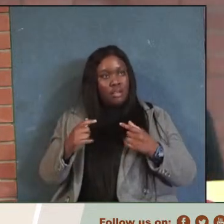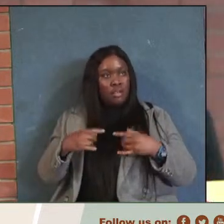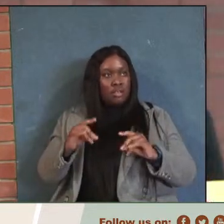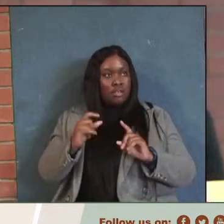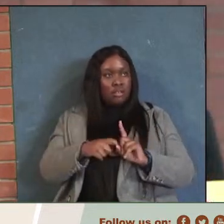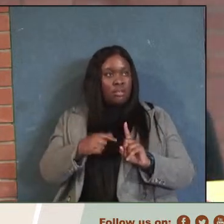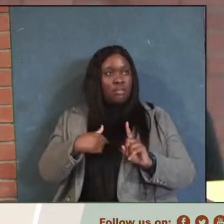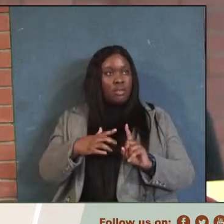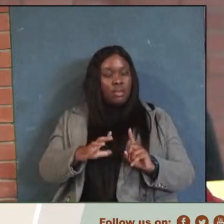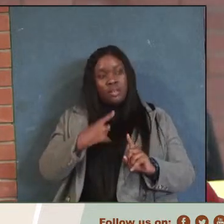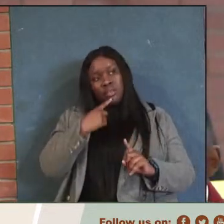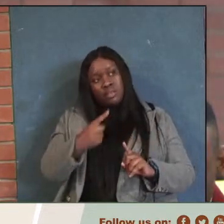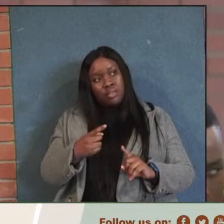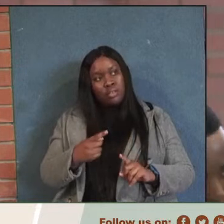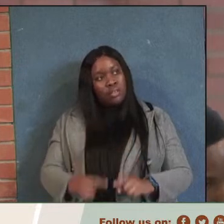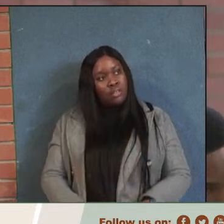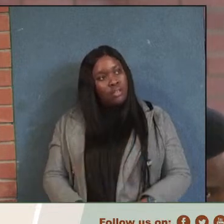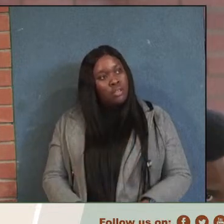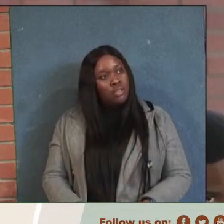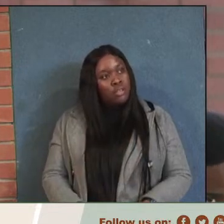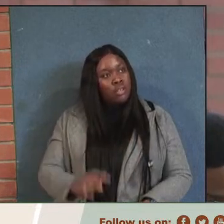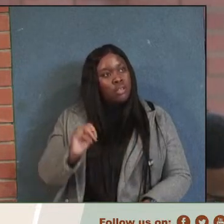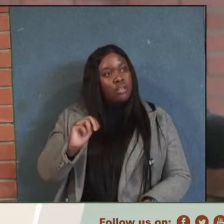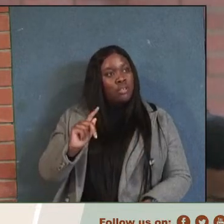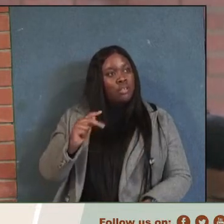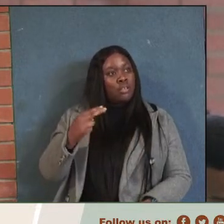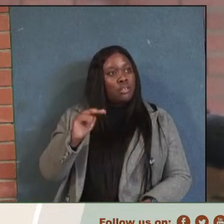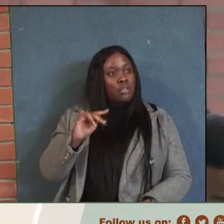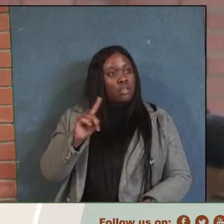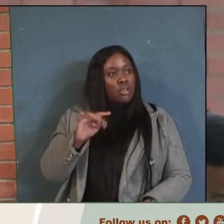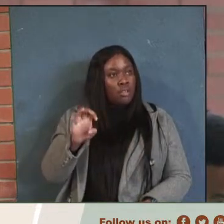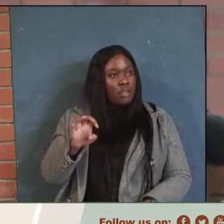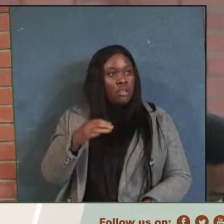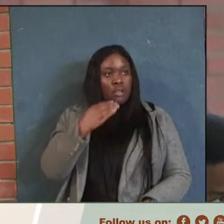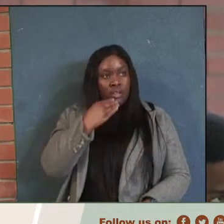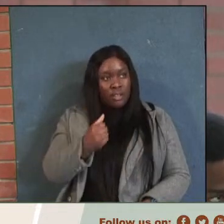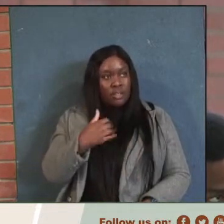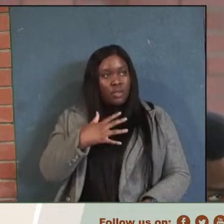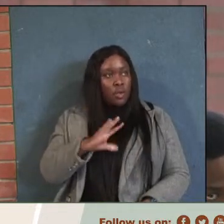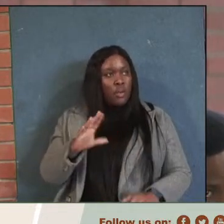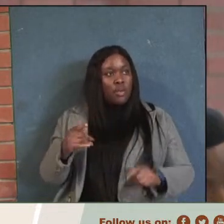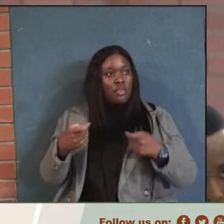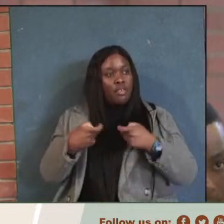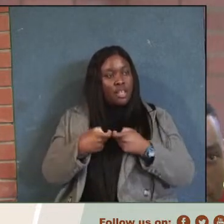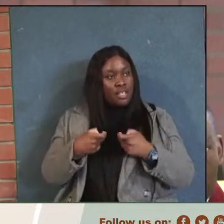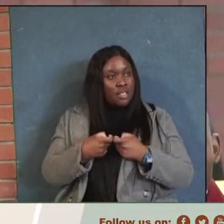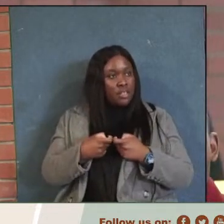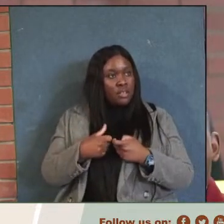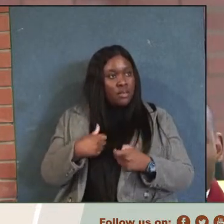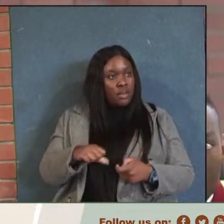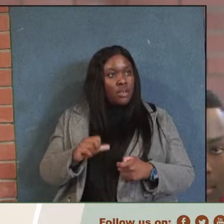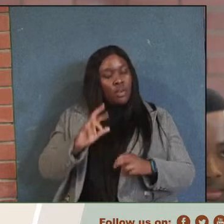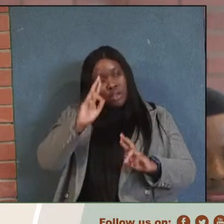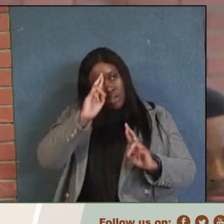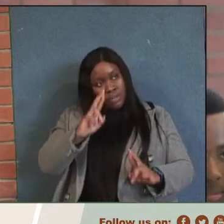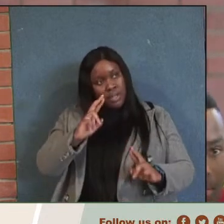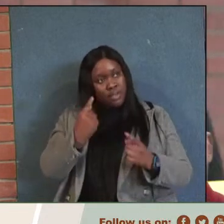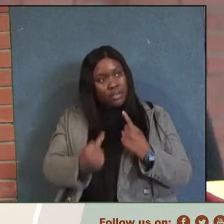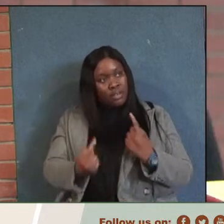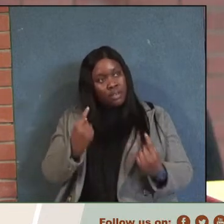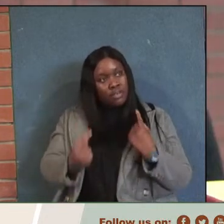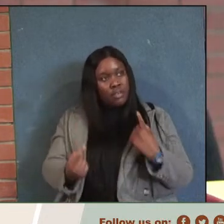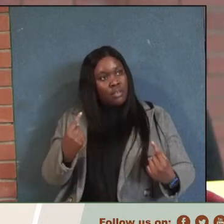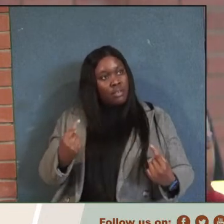Firstly, I would like to start off by saying, Mr. Mkize, please, we don't want to fight. We are very respectful of each